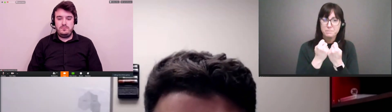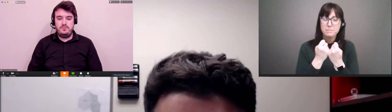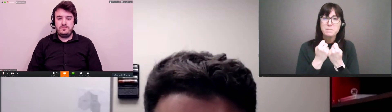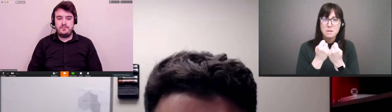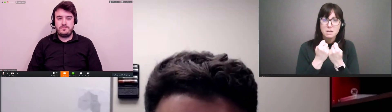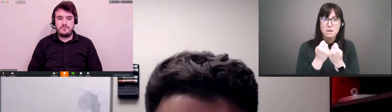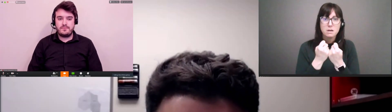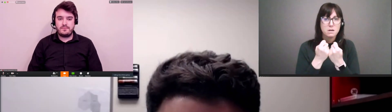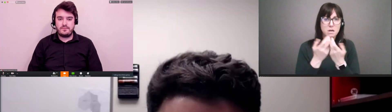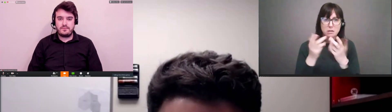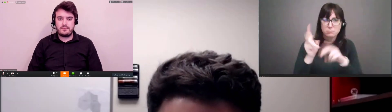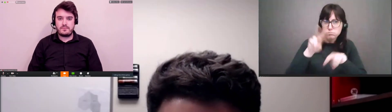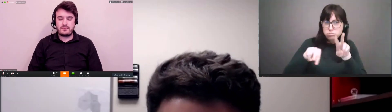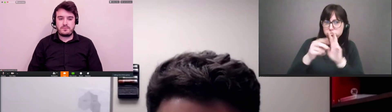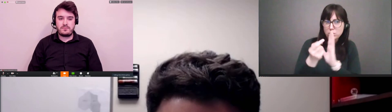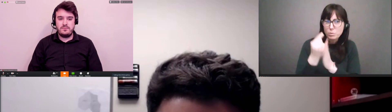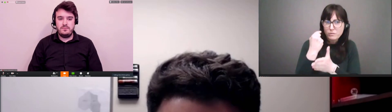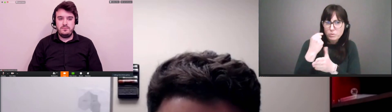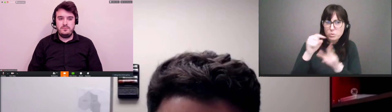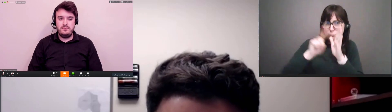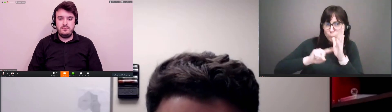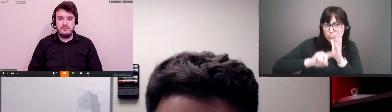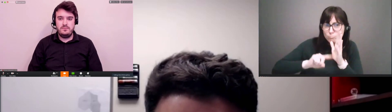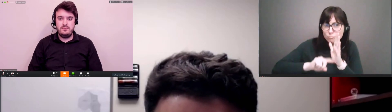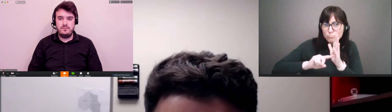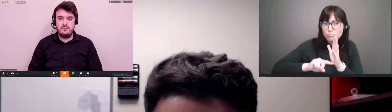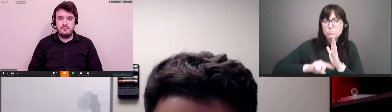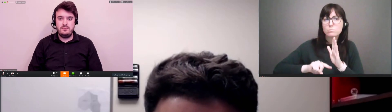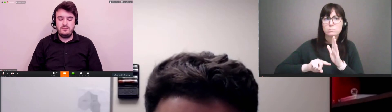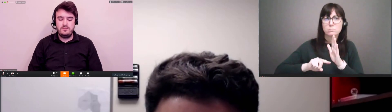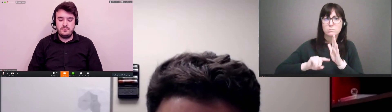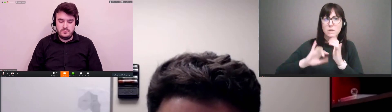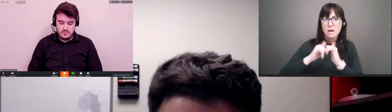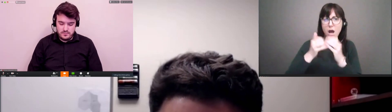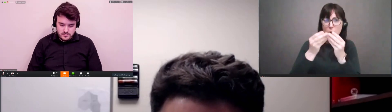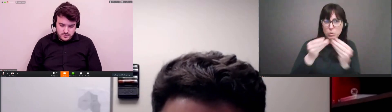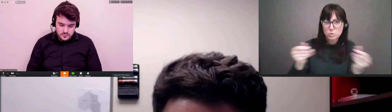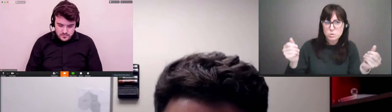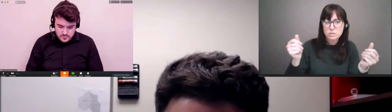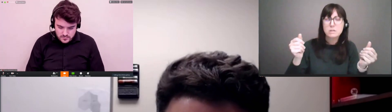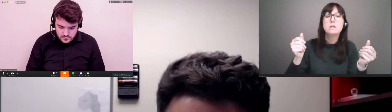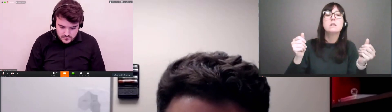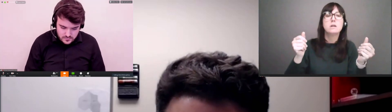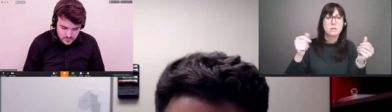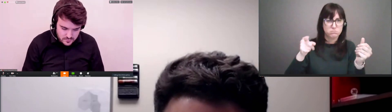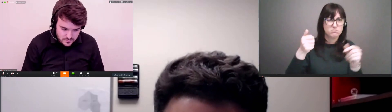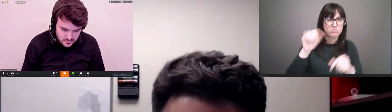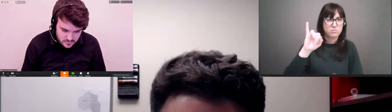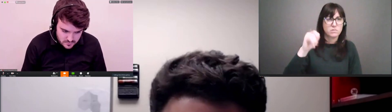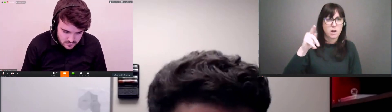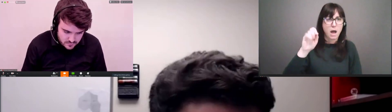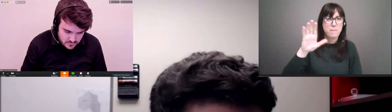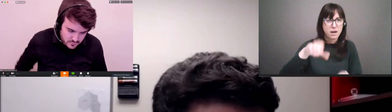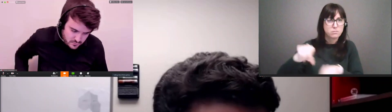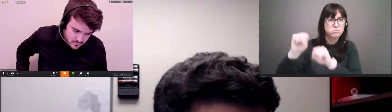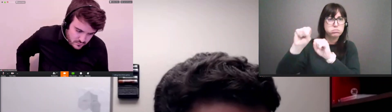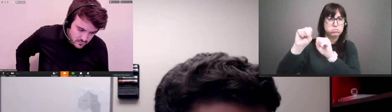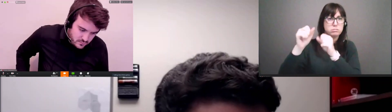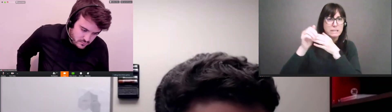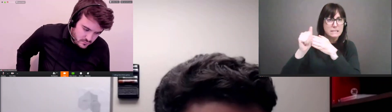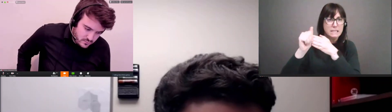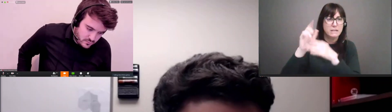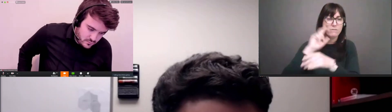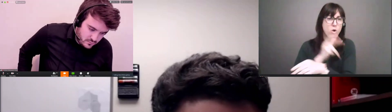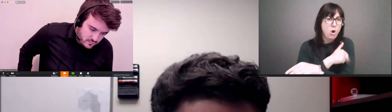to review and investigate those. And they take the lead in terms of what happens within the hospital. We take the